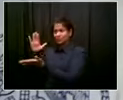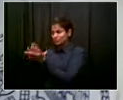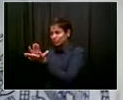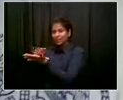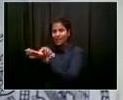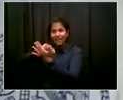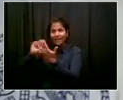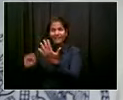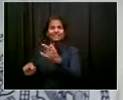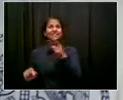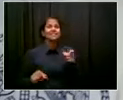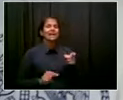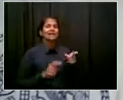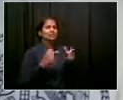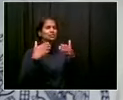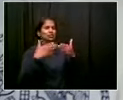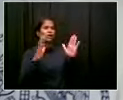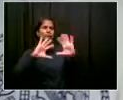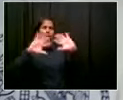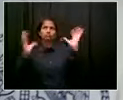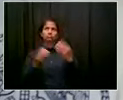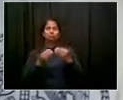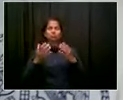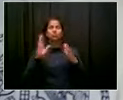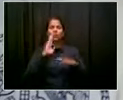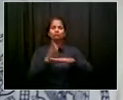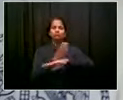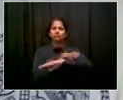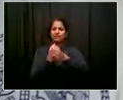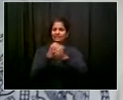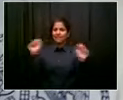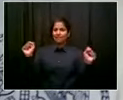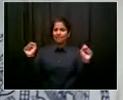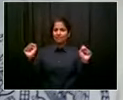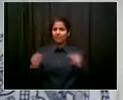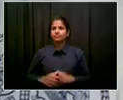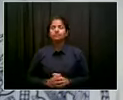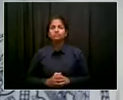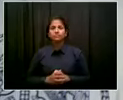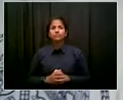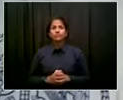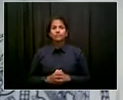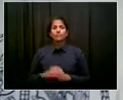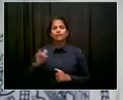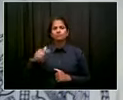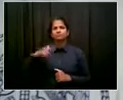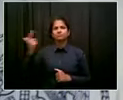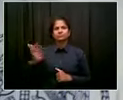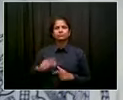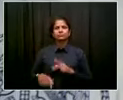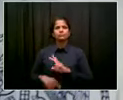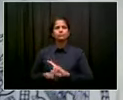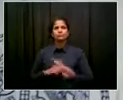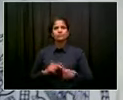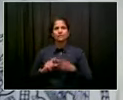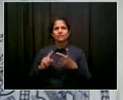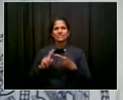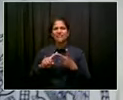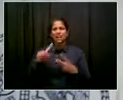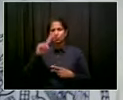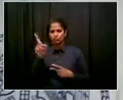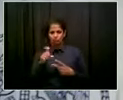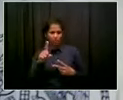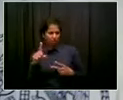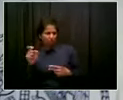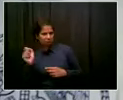go ahead marla can you can you tell us why the focus on state parolees is